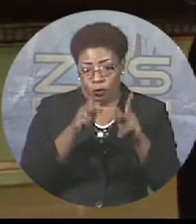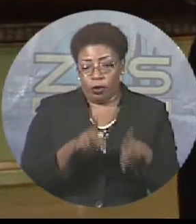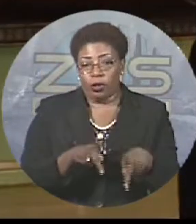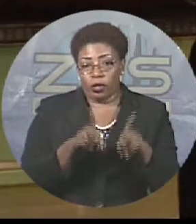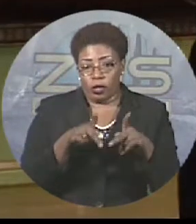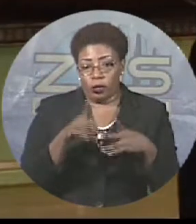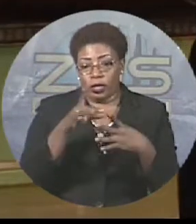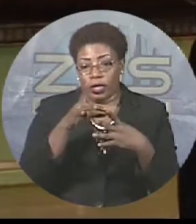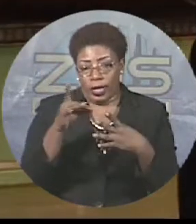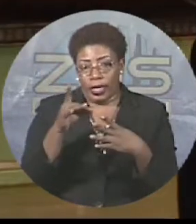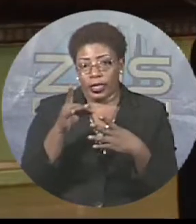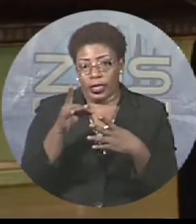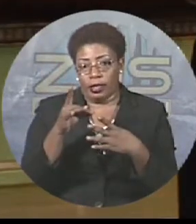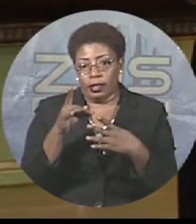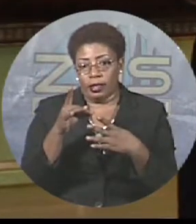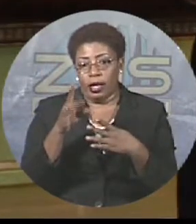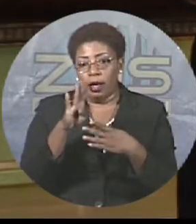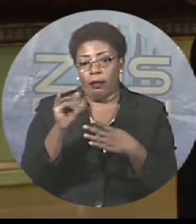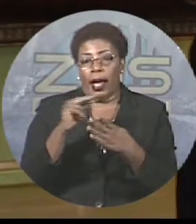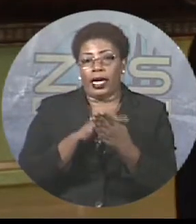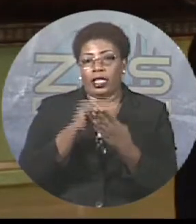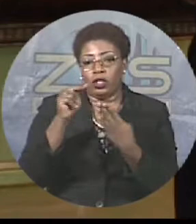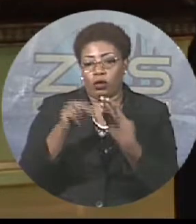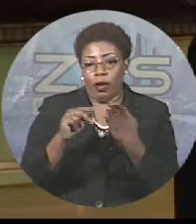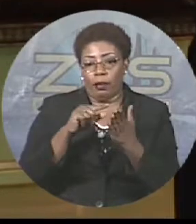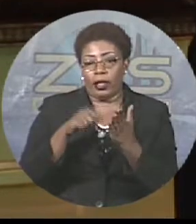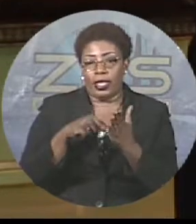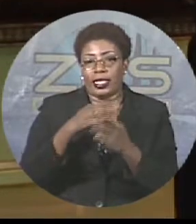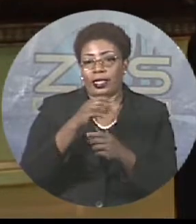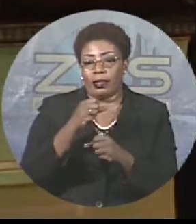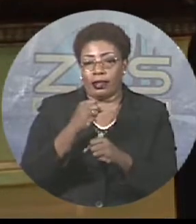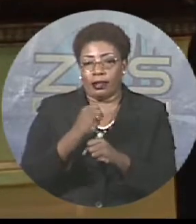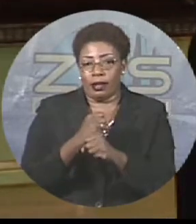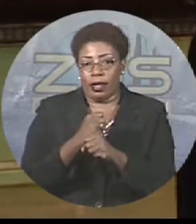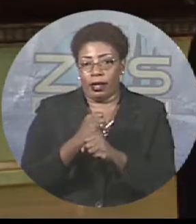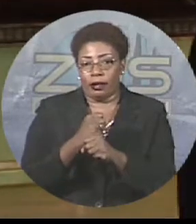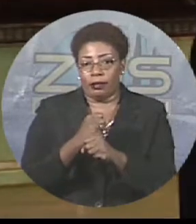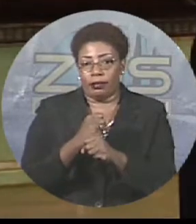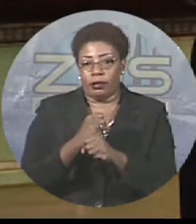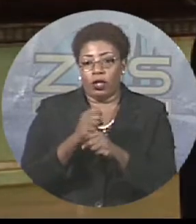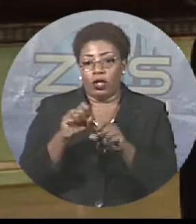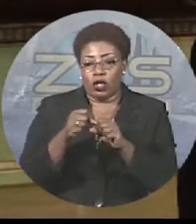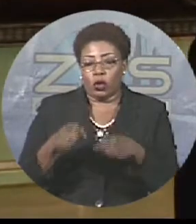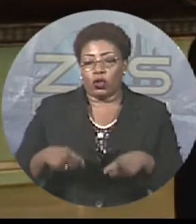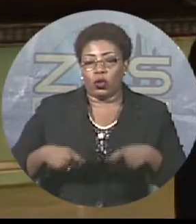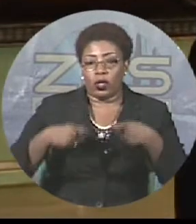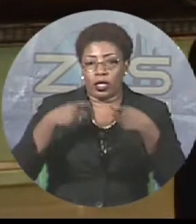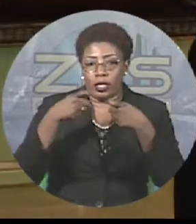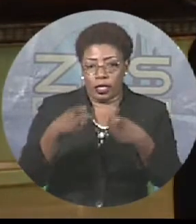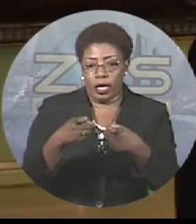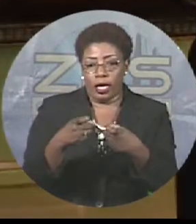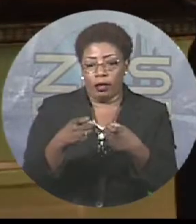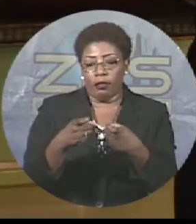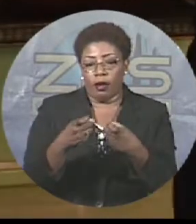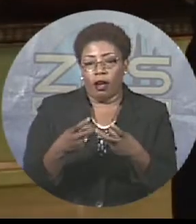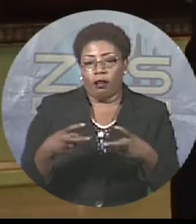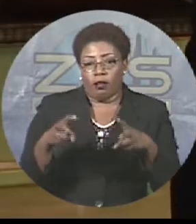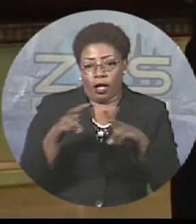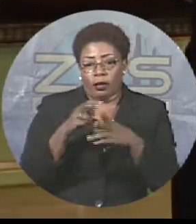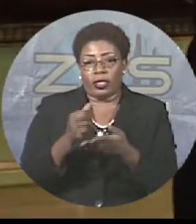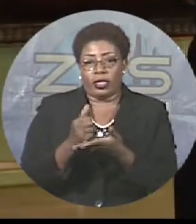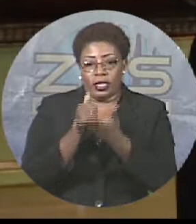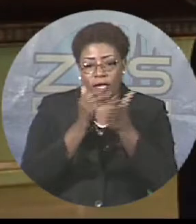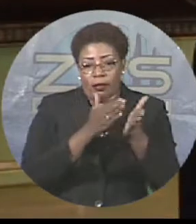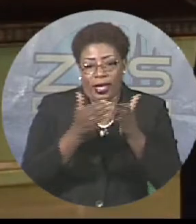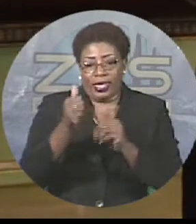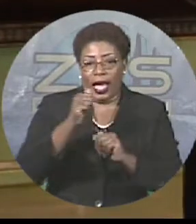for the position by November of this year, so as to provide valuable assistance in planning the